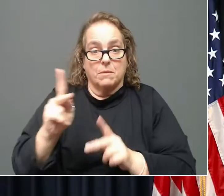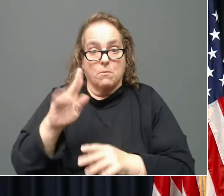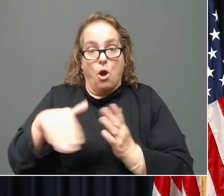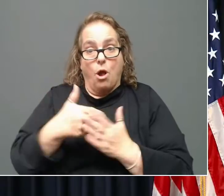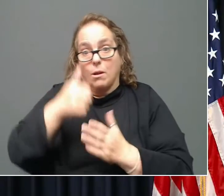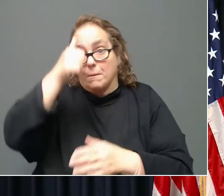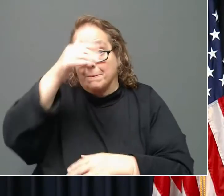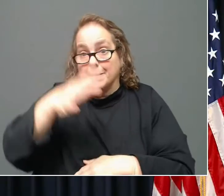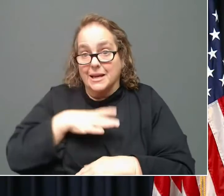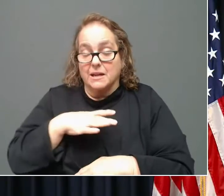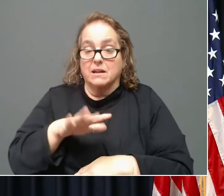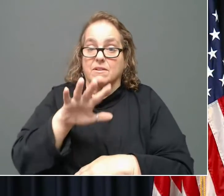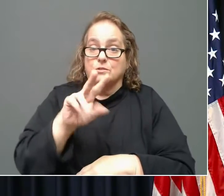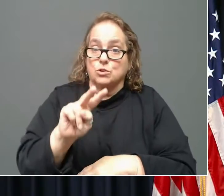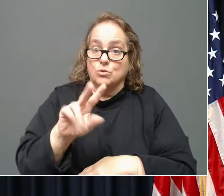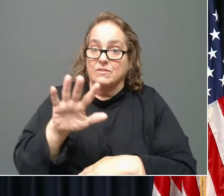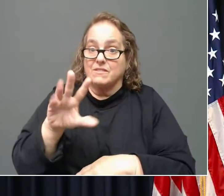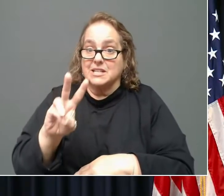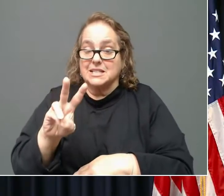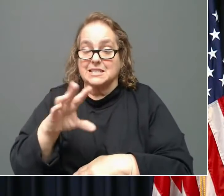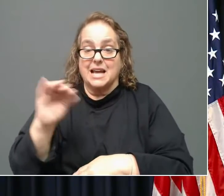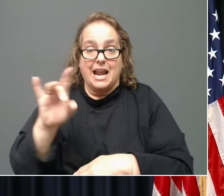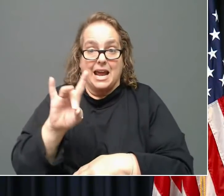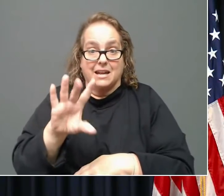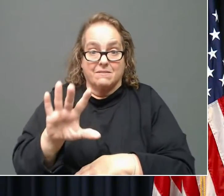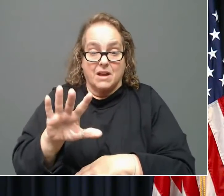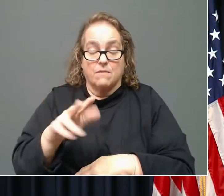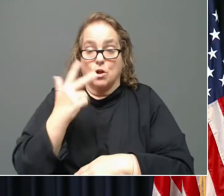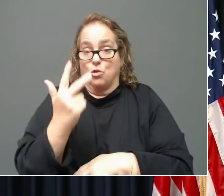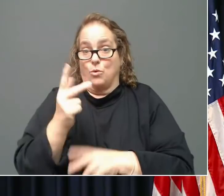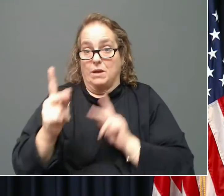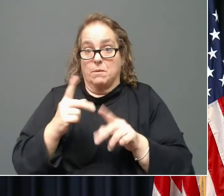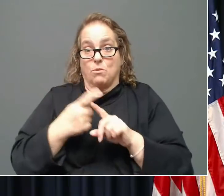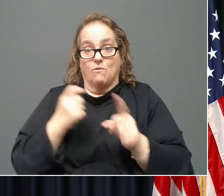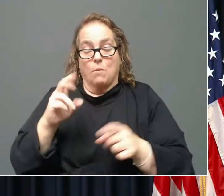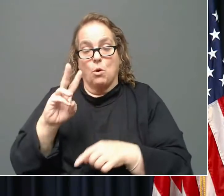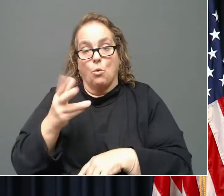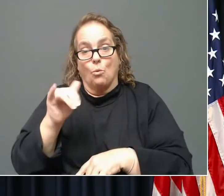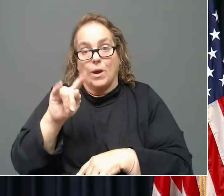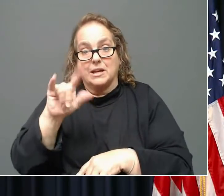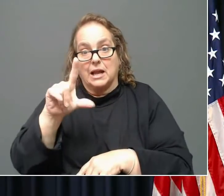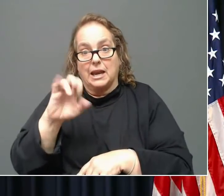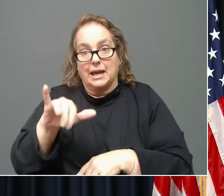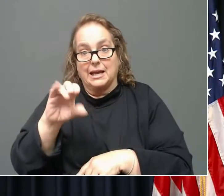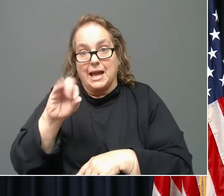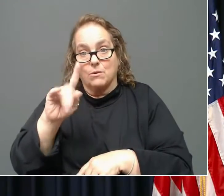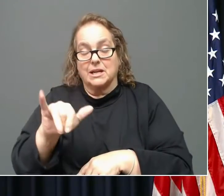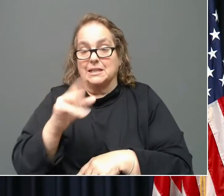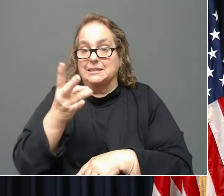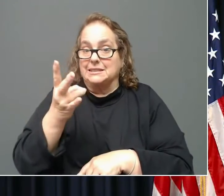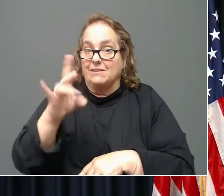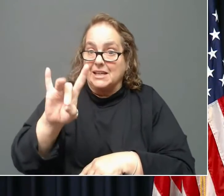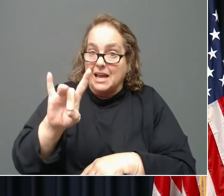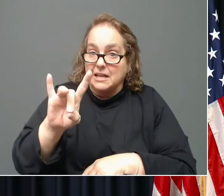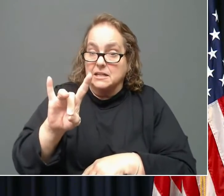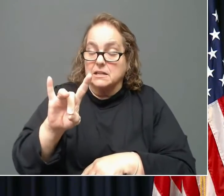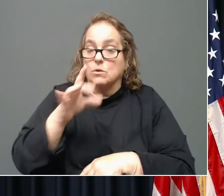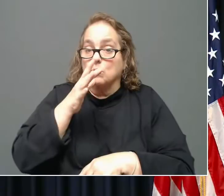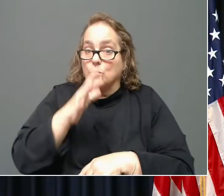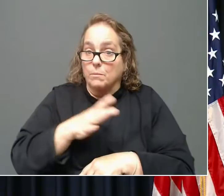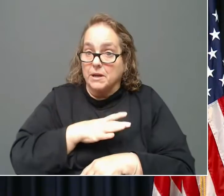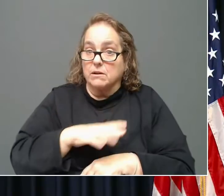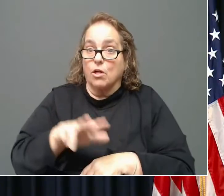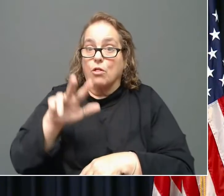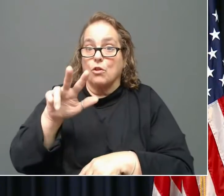52, 56, and 85, and 3 individuals from Whitley County, ages 78, a woman,